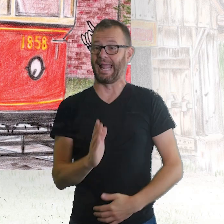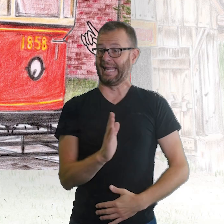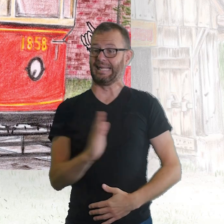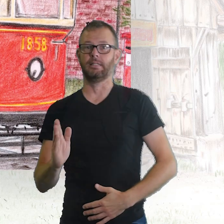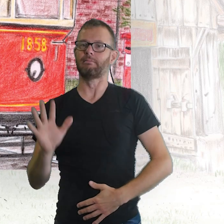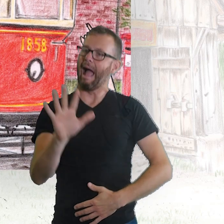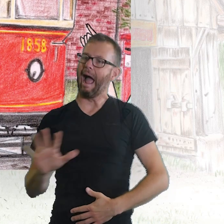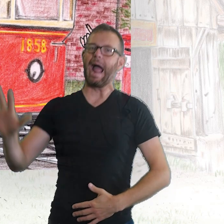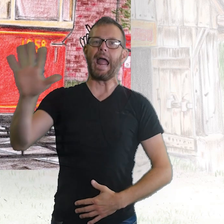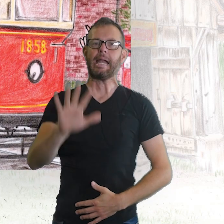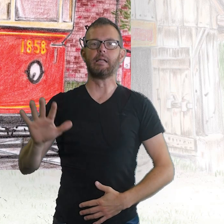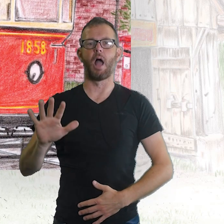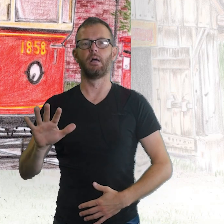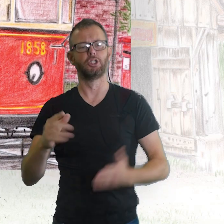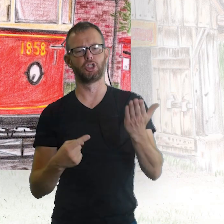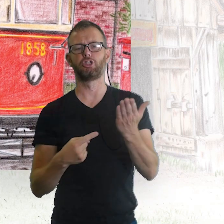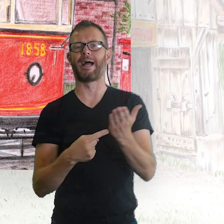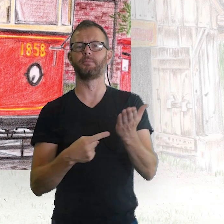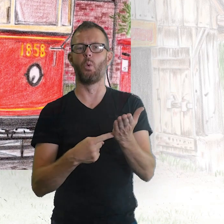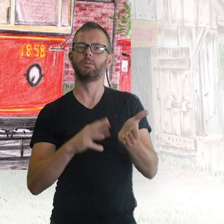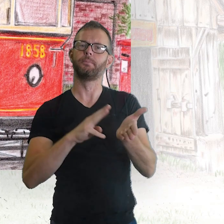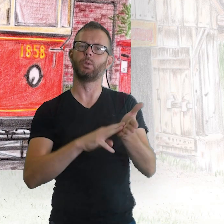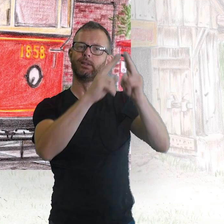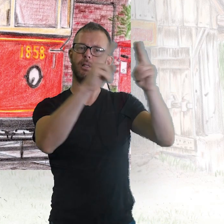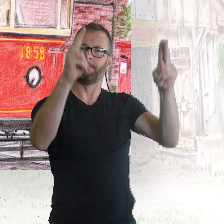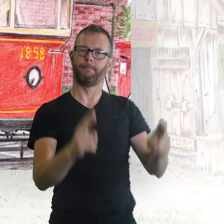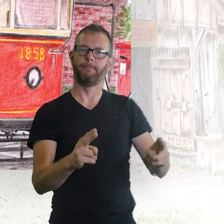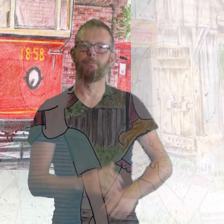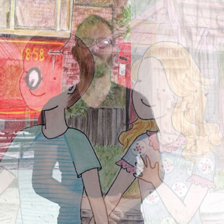East Anglia Transport Museum.